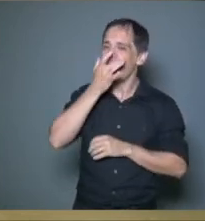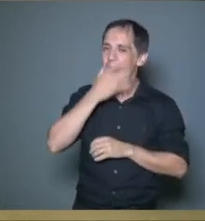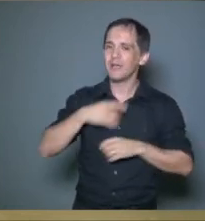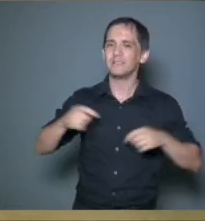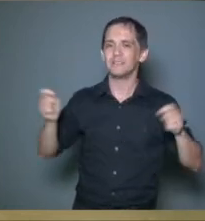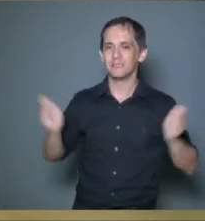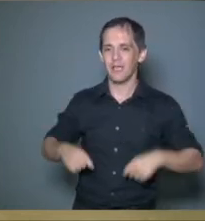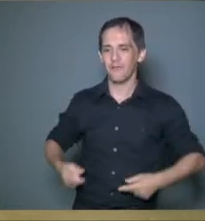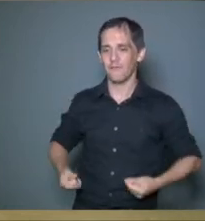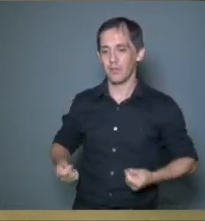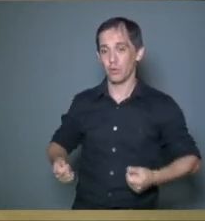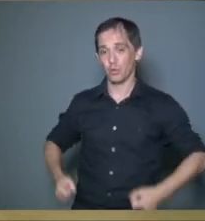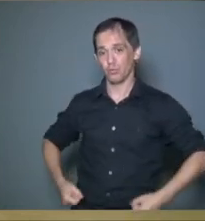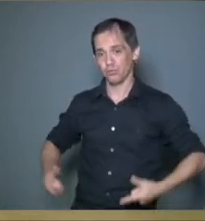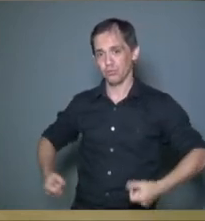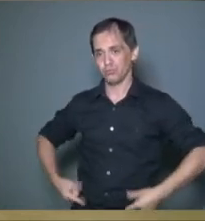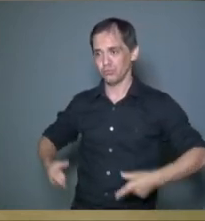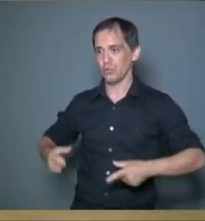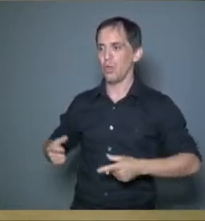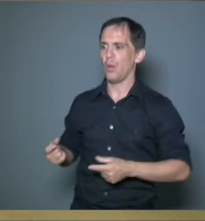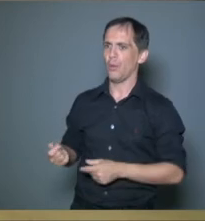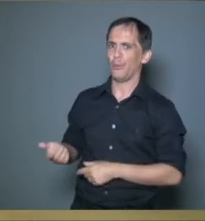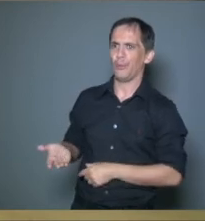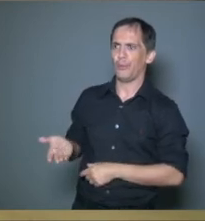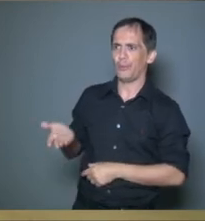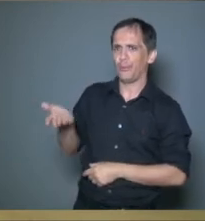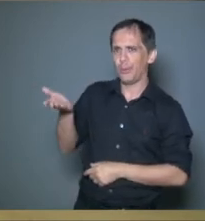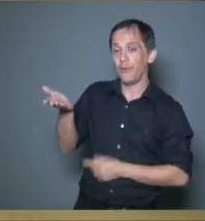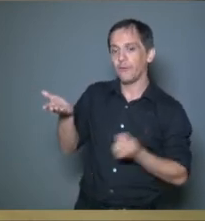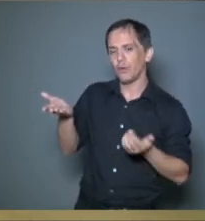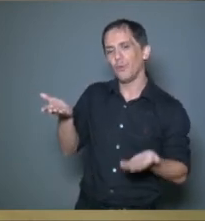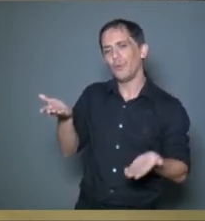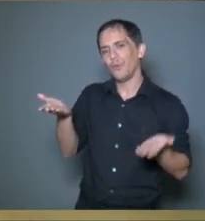able to offset the increase in costs with the increase